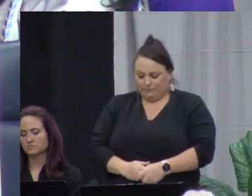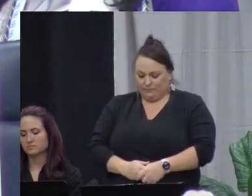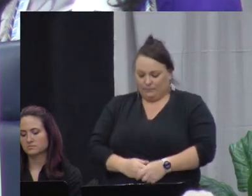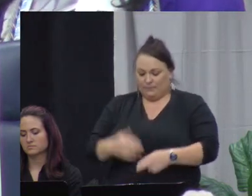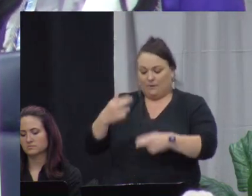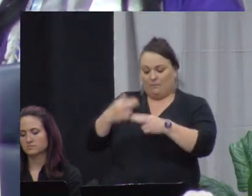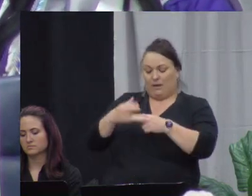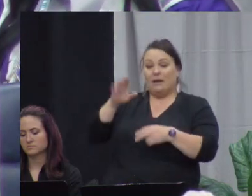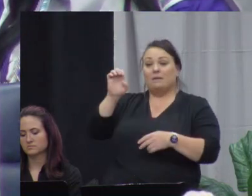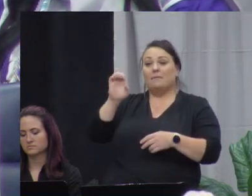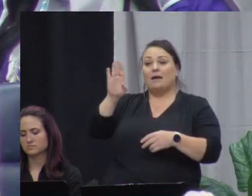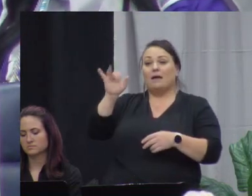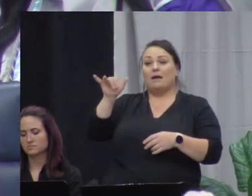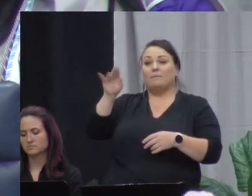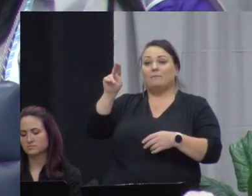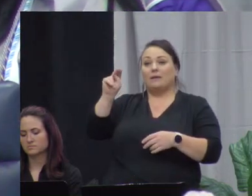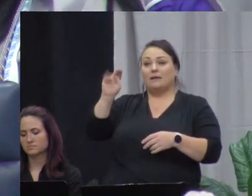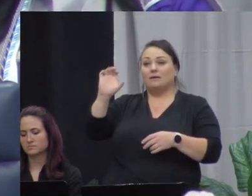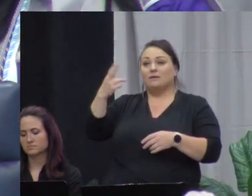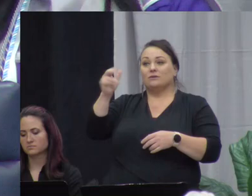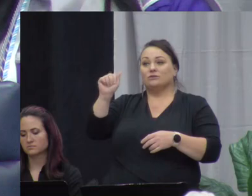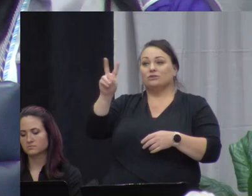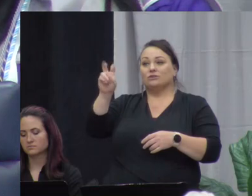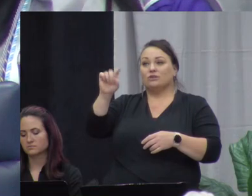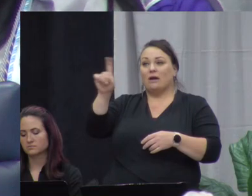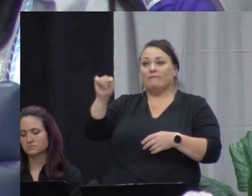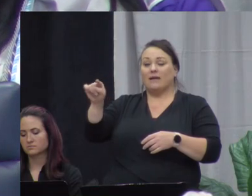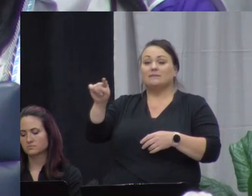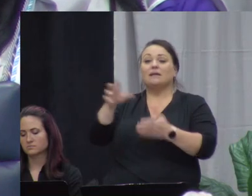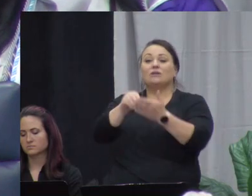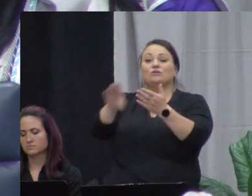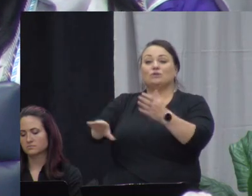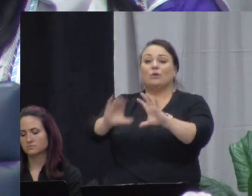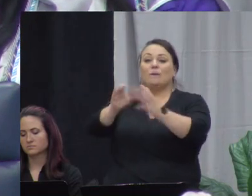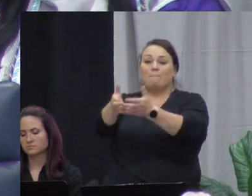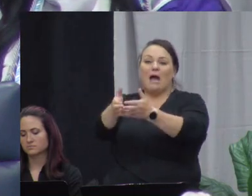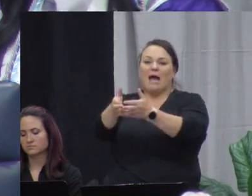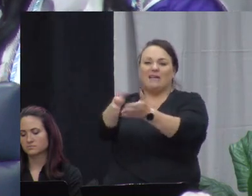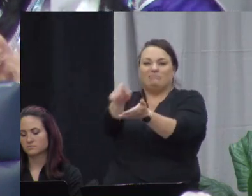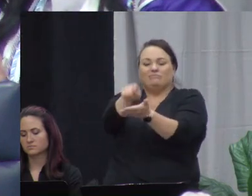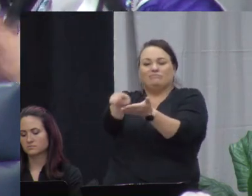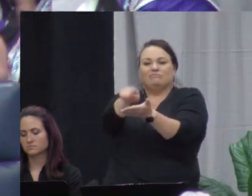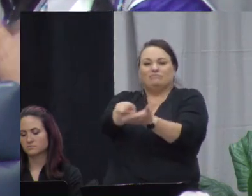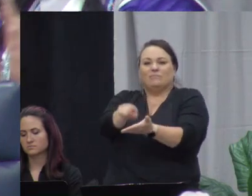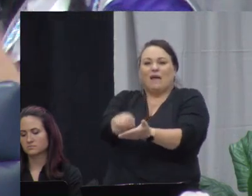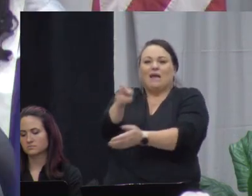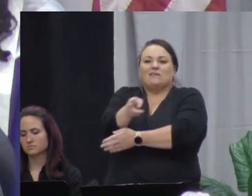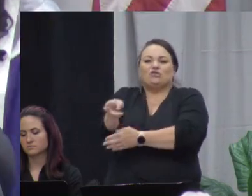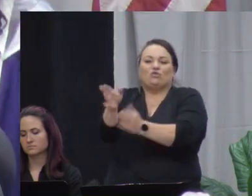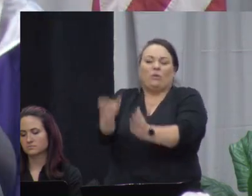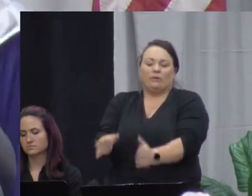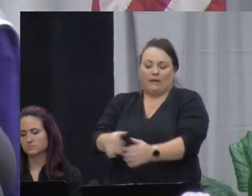My name is Eben Chavez, and I am the class of 2023 student body historian.